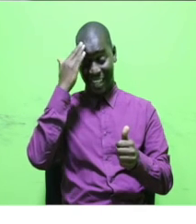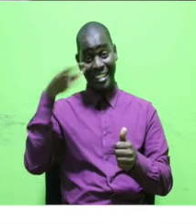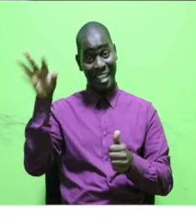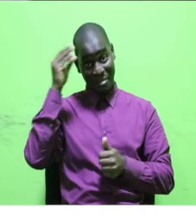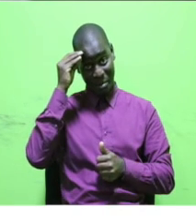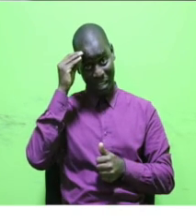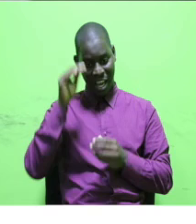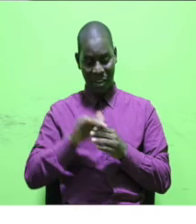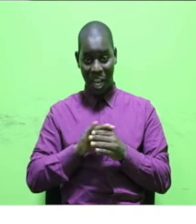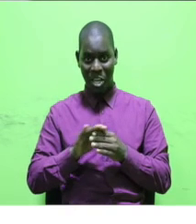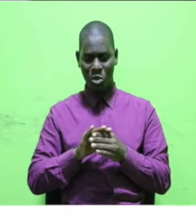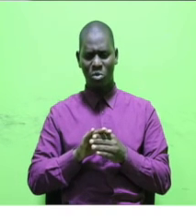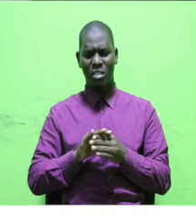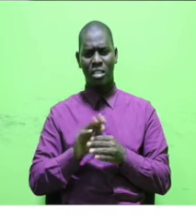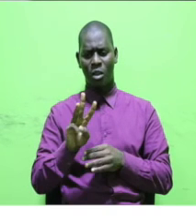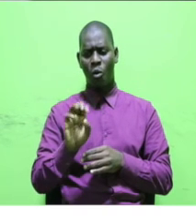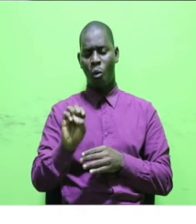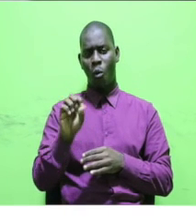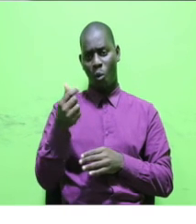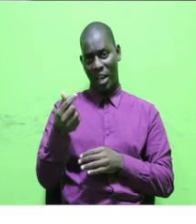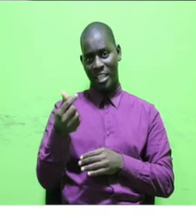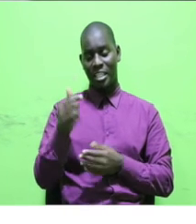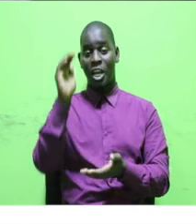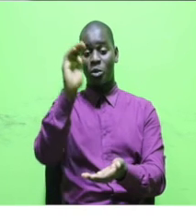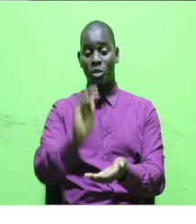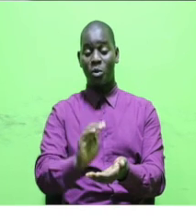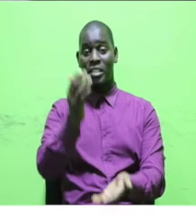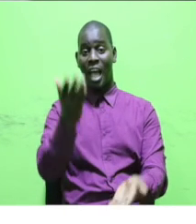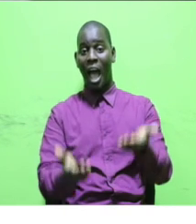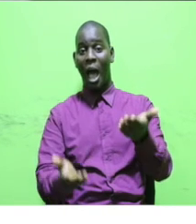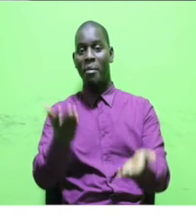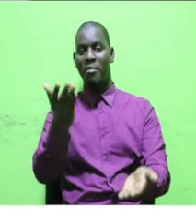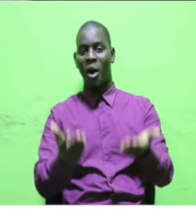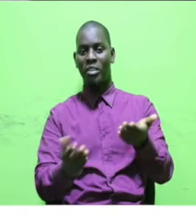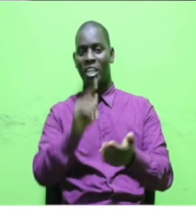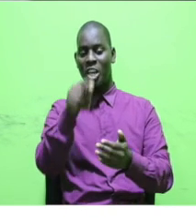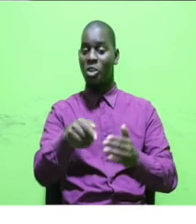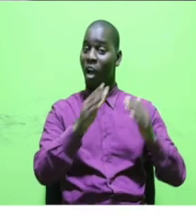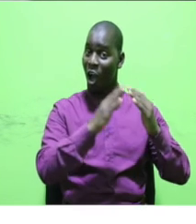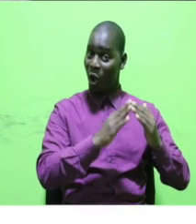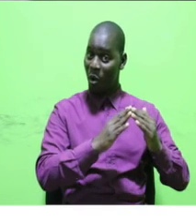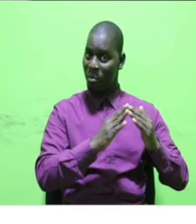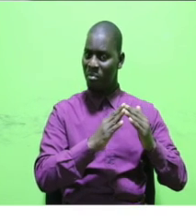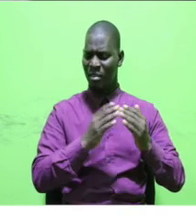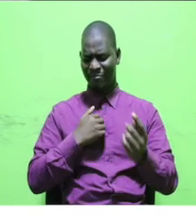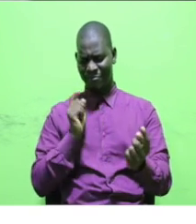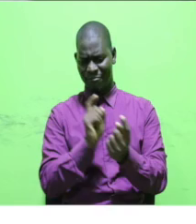here. I hope you have understood the lesson and you will use the knowledge of waste disposal to